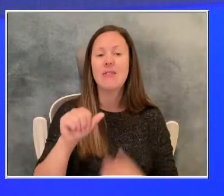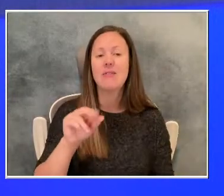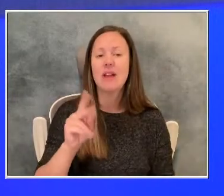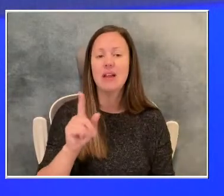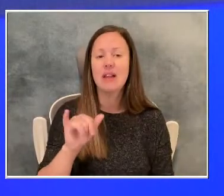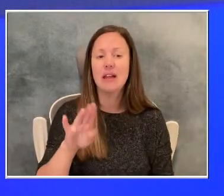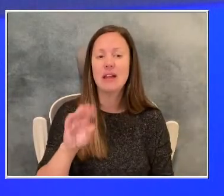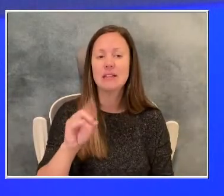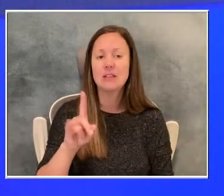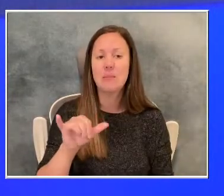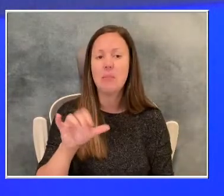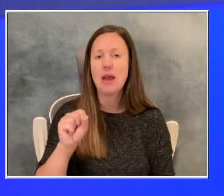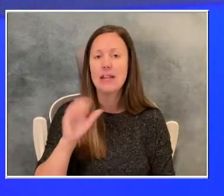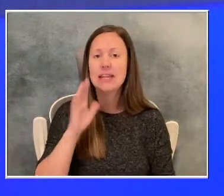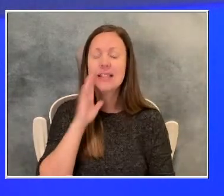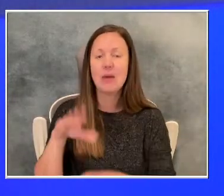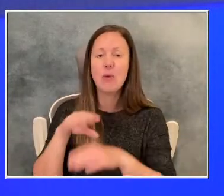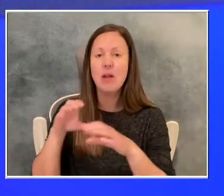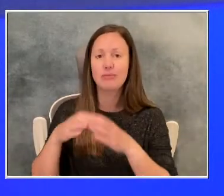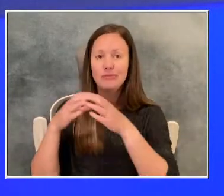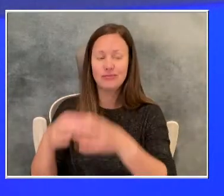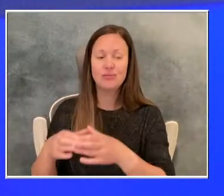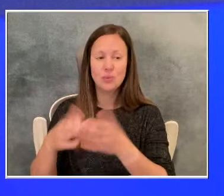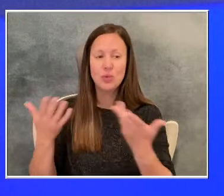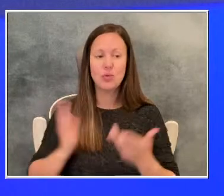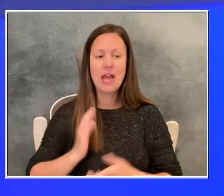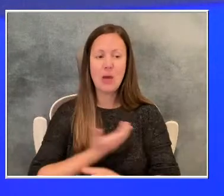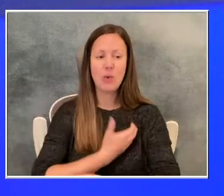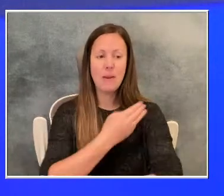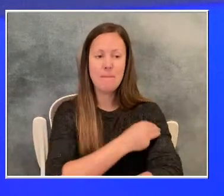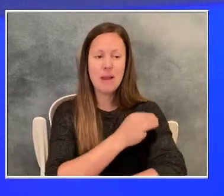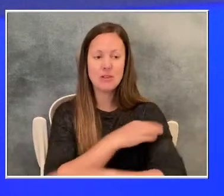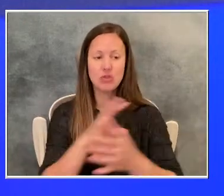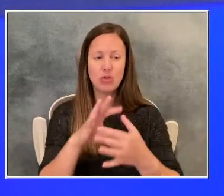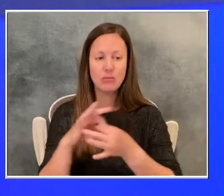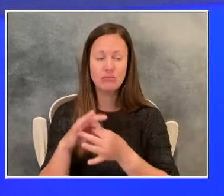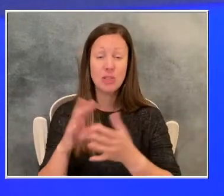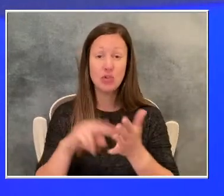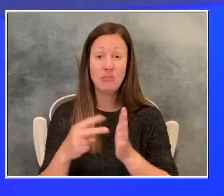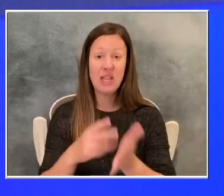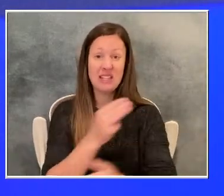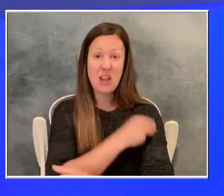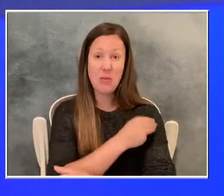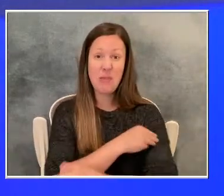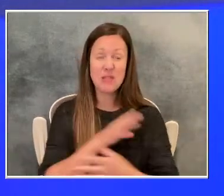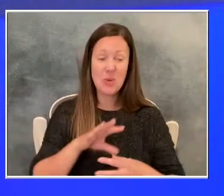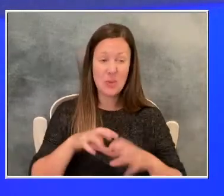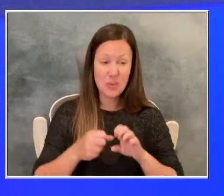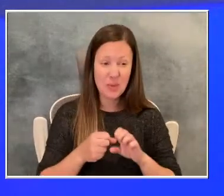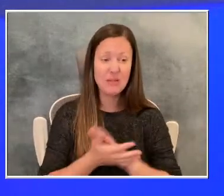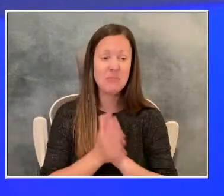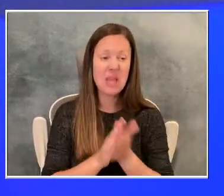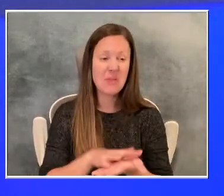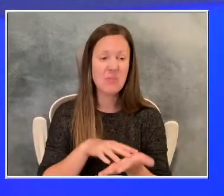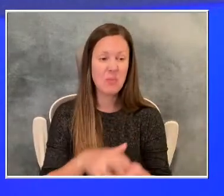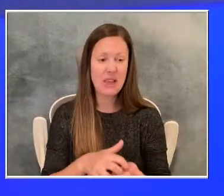what happens is that our muscles contraction decrease, muscles become weak, like eyelids droop or difficulty